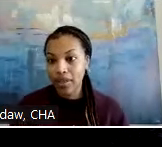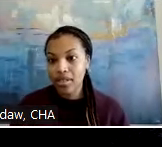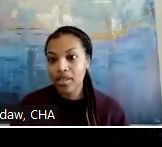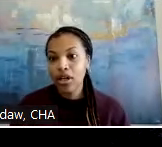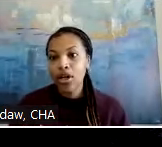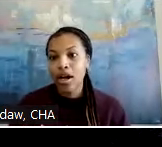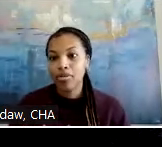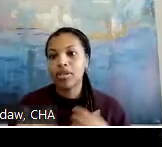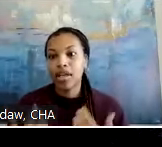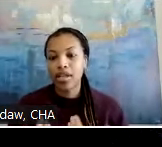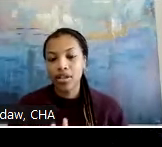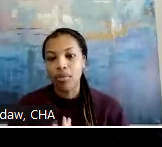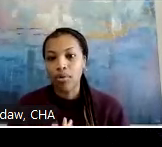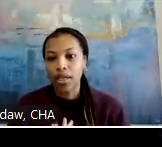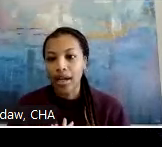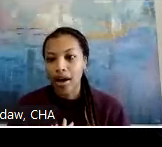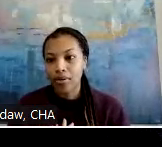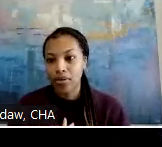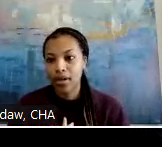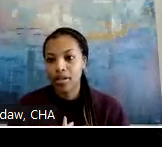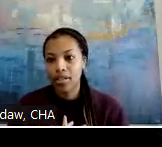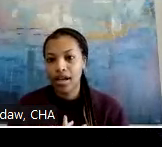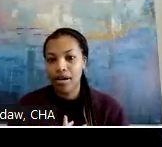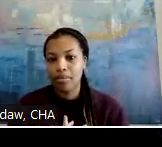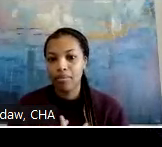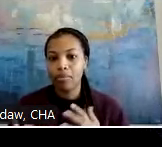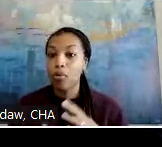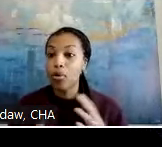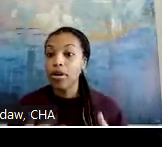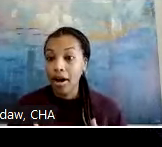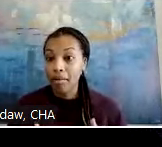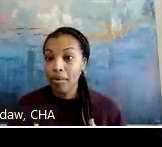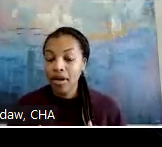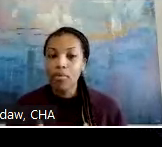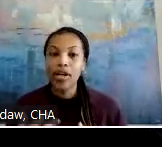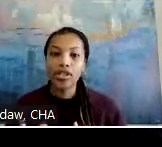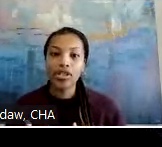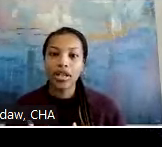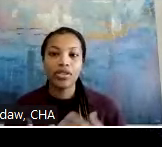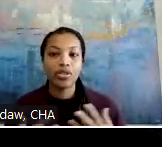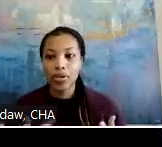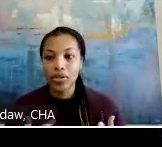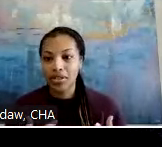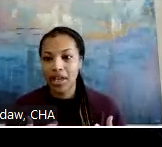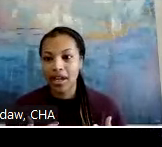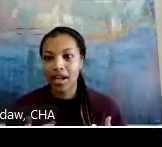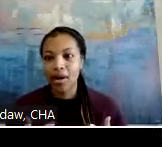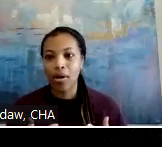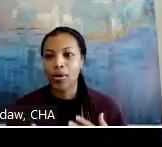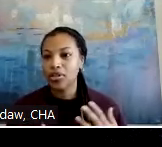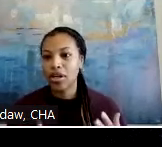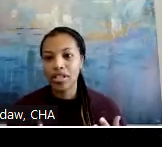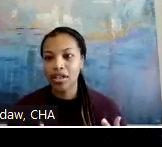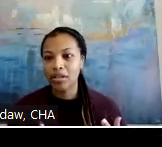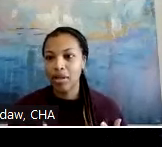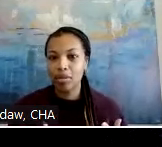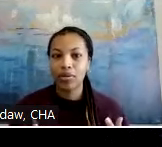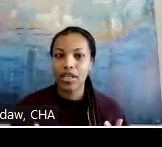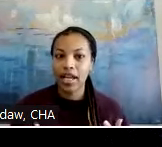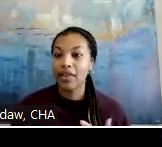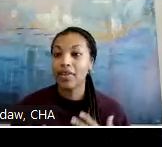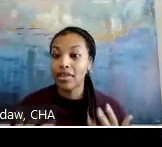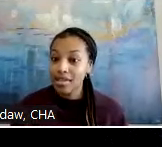implement this, so that they can start rolling it out. So there's more to come. But it's always so exciting, and I always try to tell as